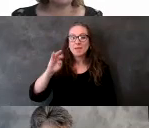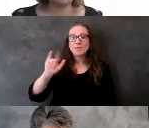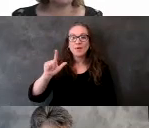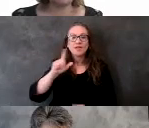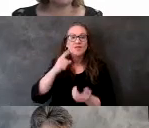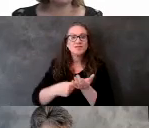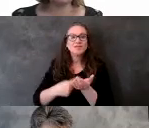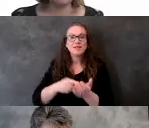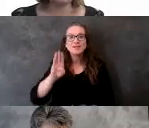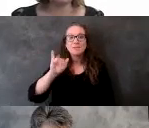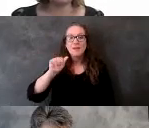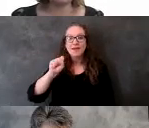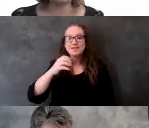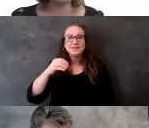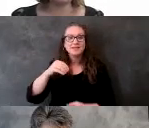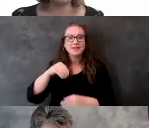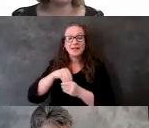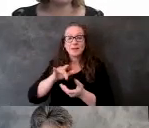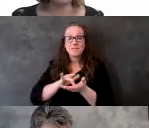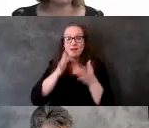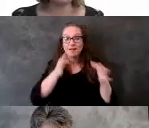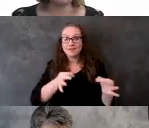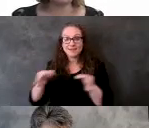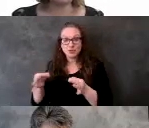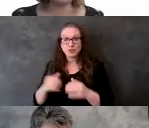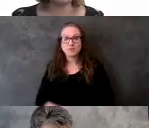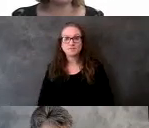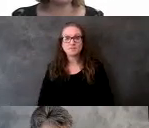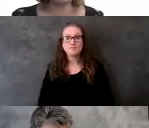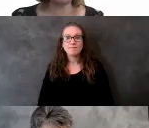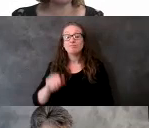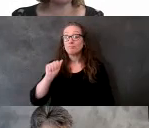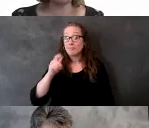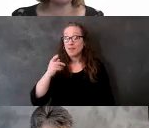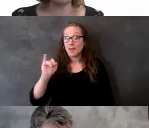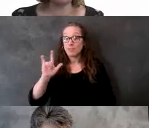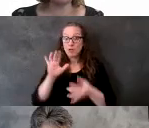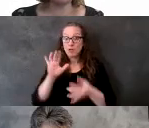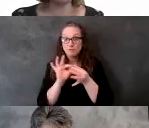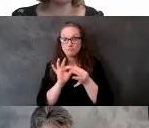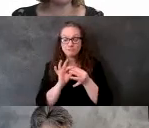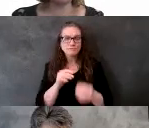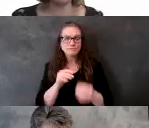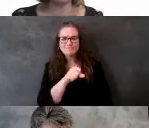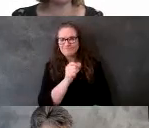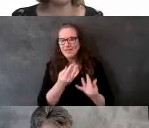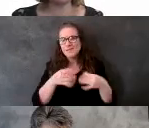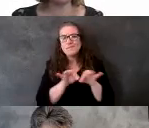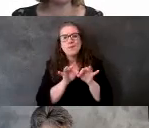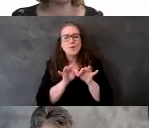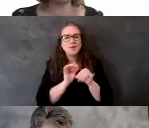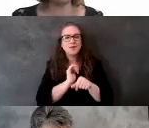you, Cheryl. So I think it's important to lay the groundwork for the future of public health